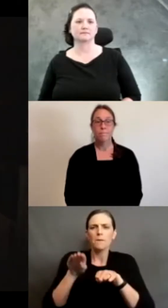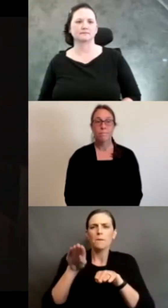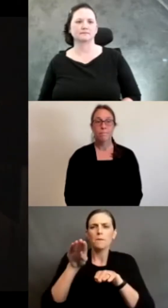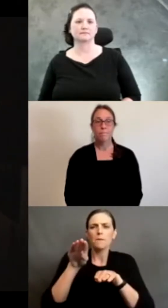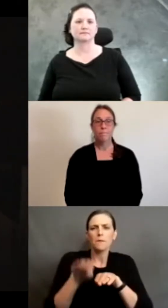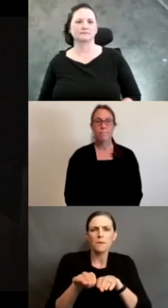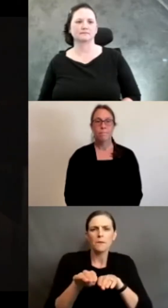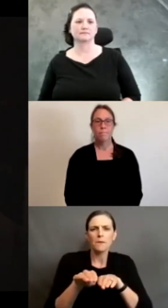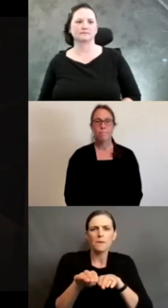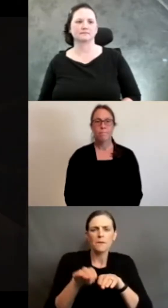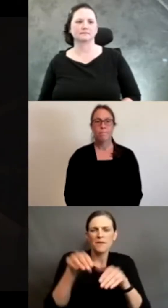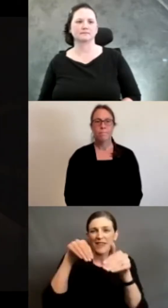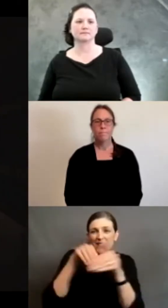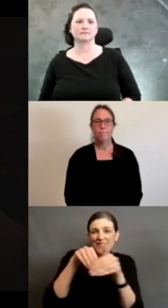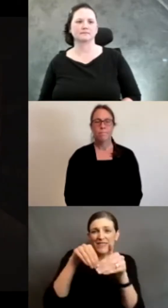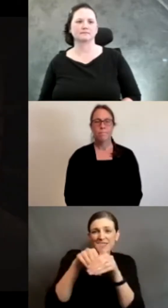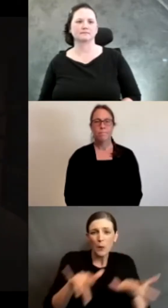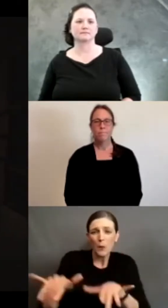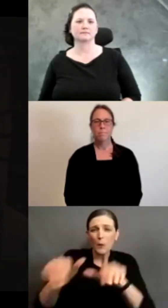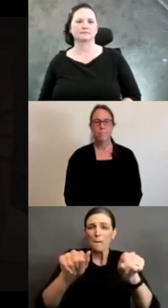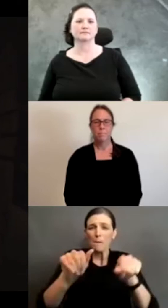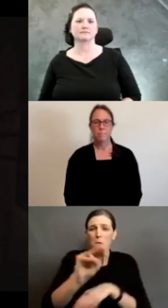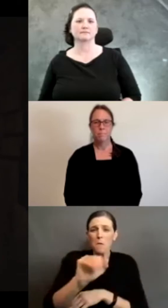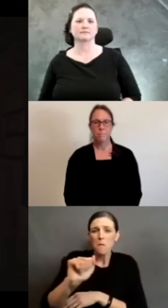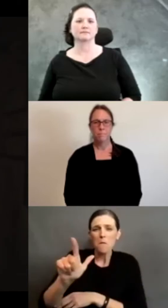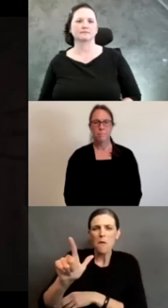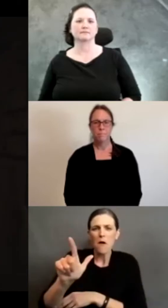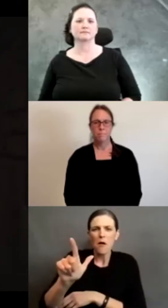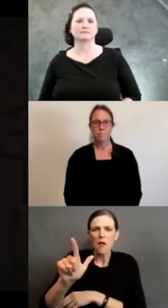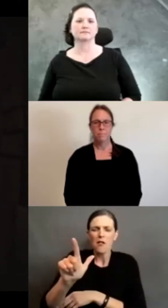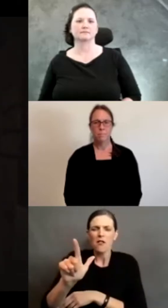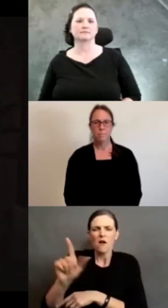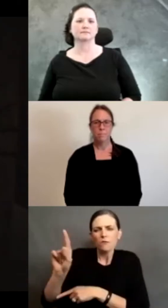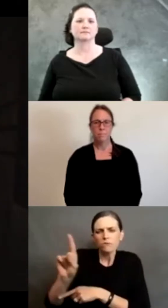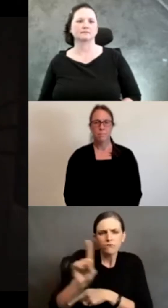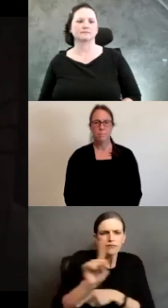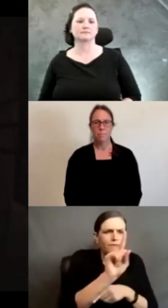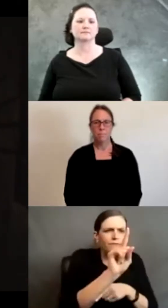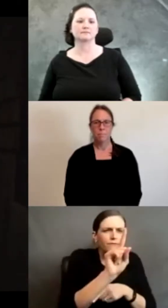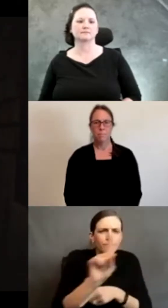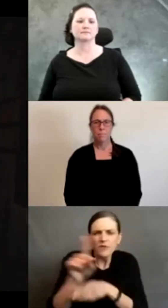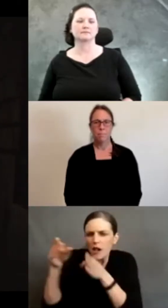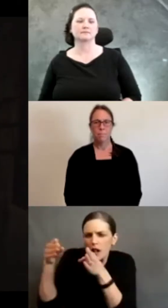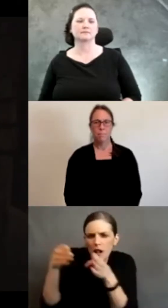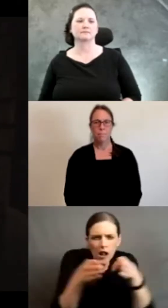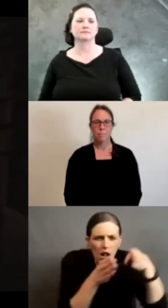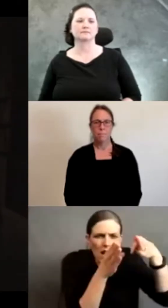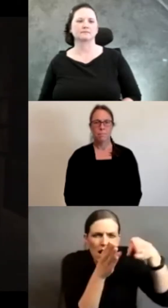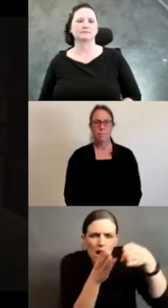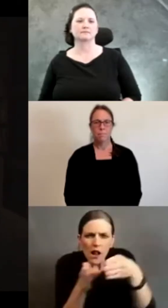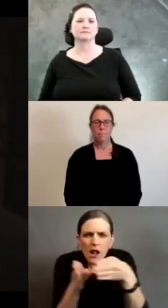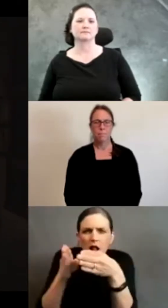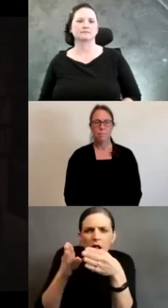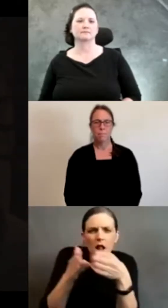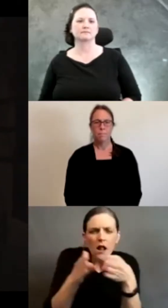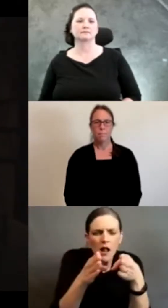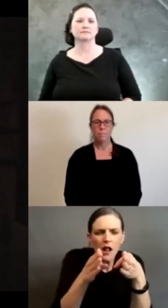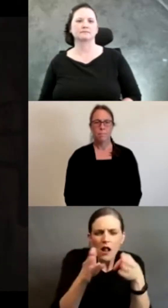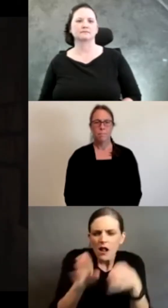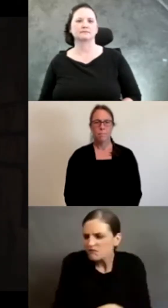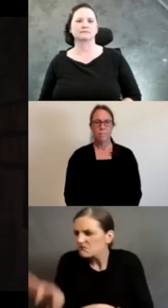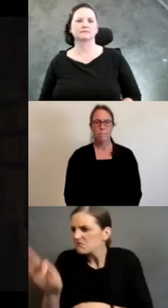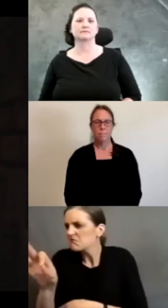Inside the deserted mall, Benitez walks down hallways in the basement. We follow him as he picks things up, tosses